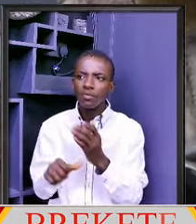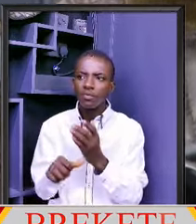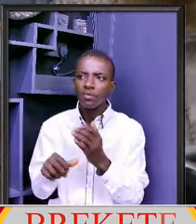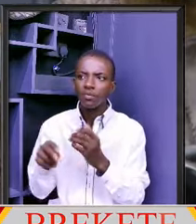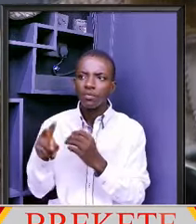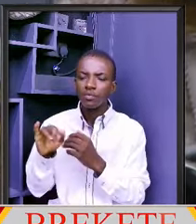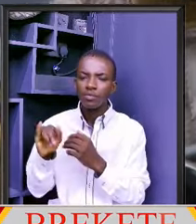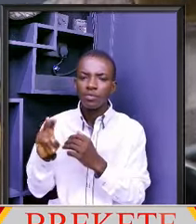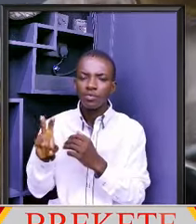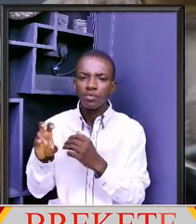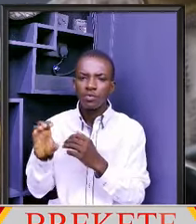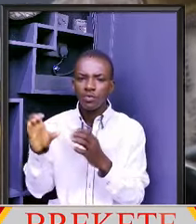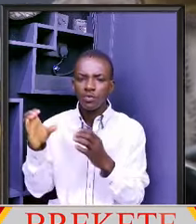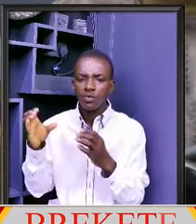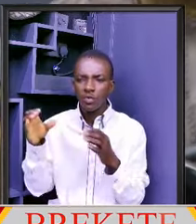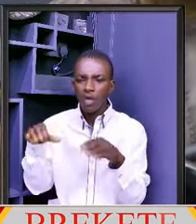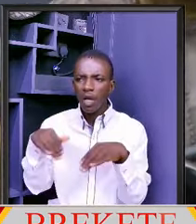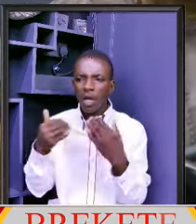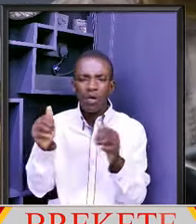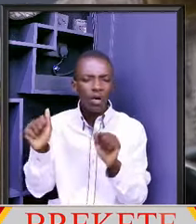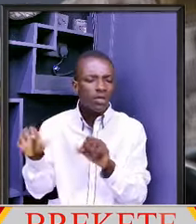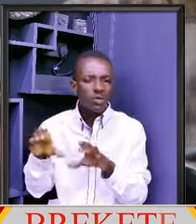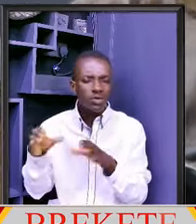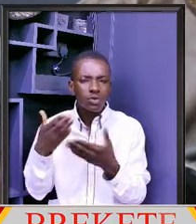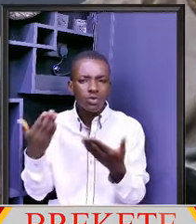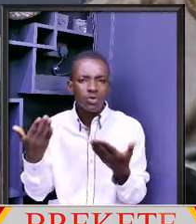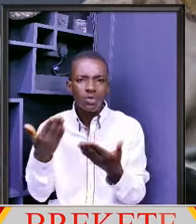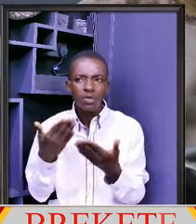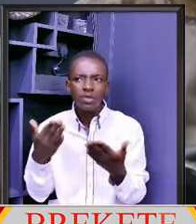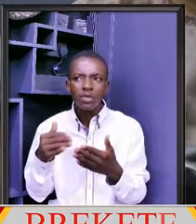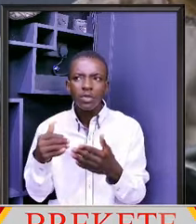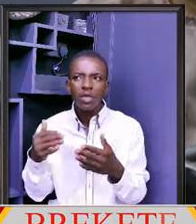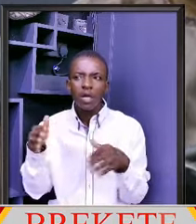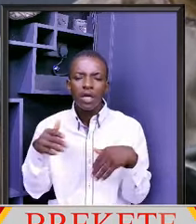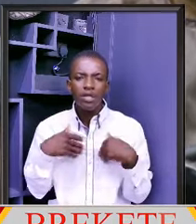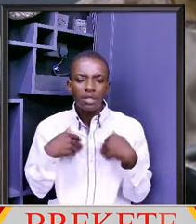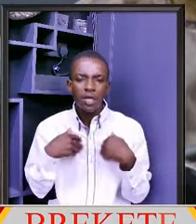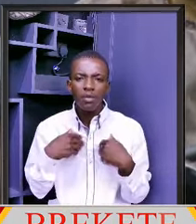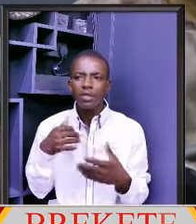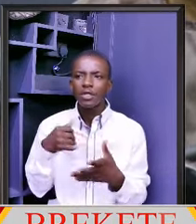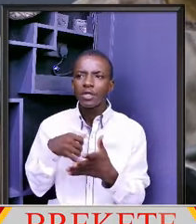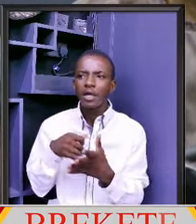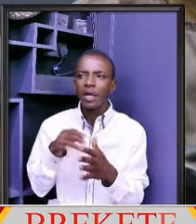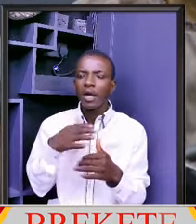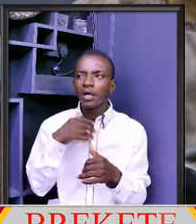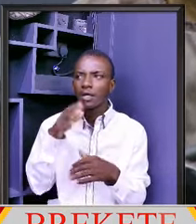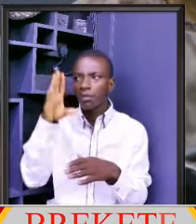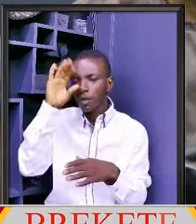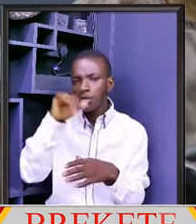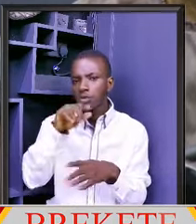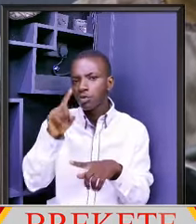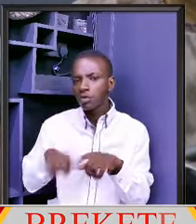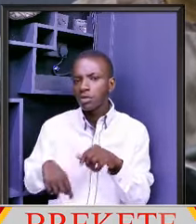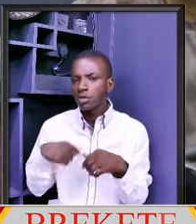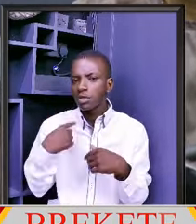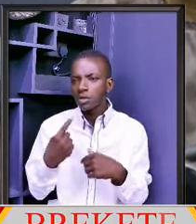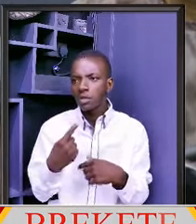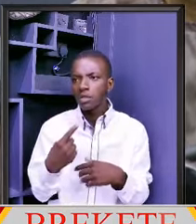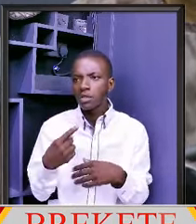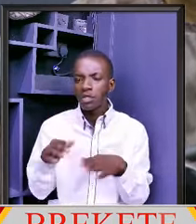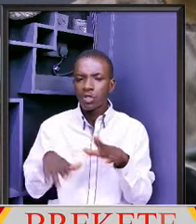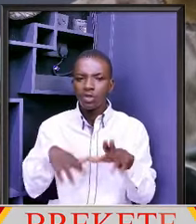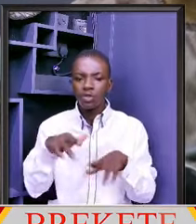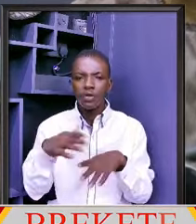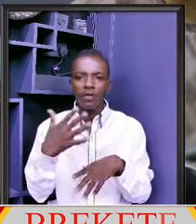Deputy was there. Mm-hmm. And I say, how can you do this kind of endorsement and have accepted the endorsement? And the man couldn't say... With the